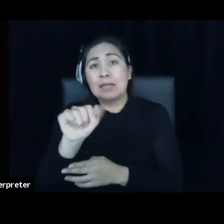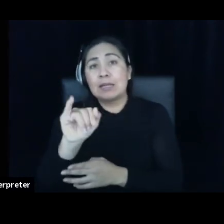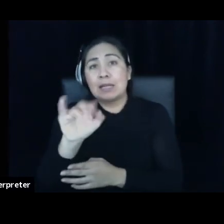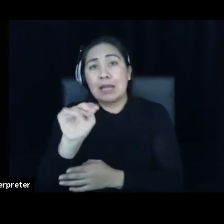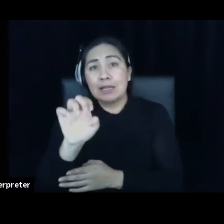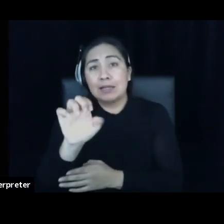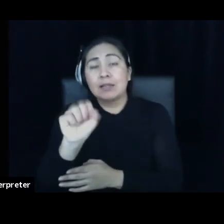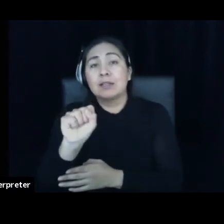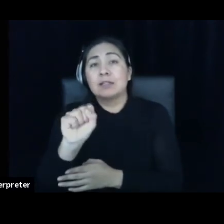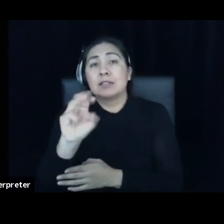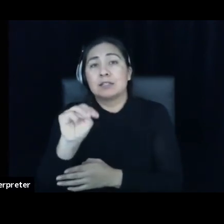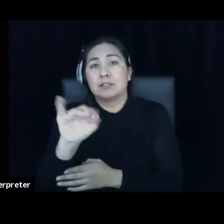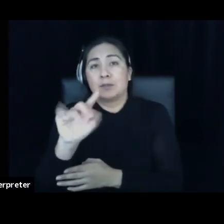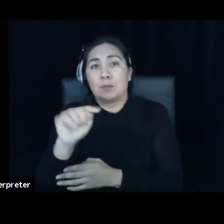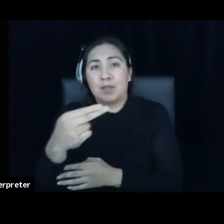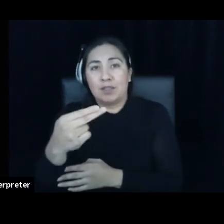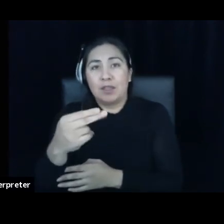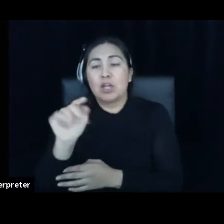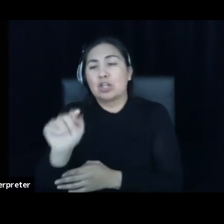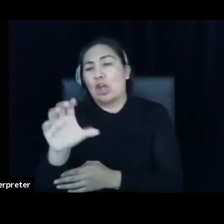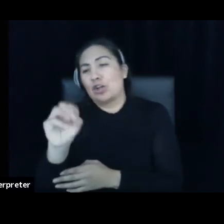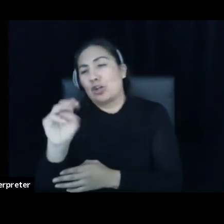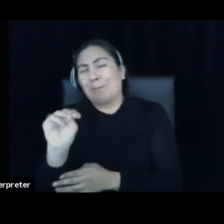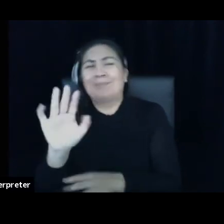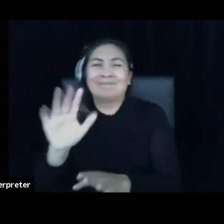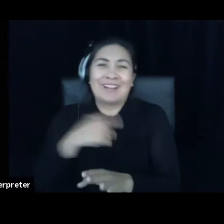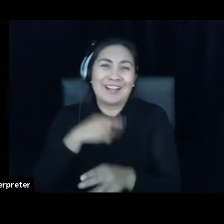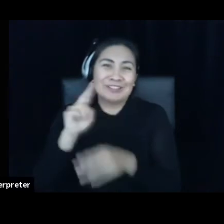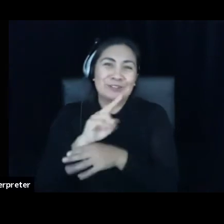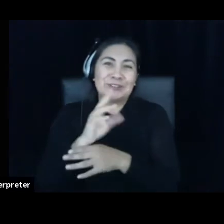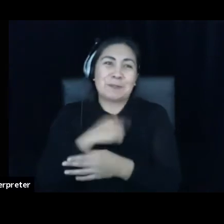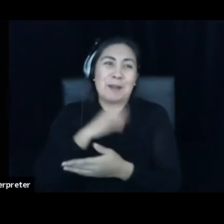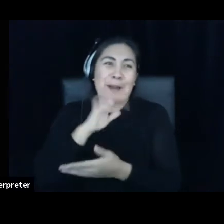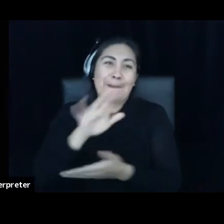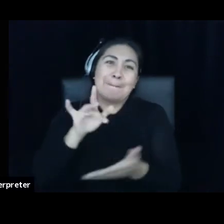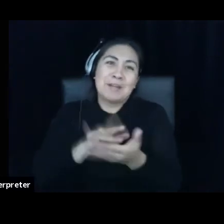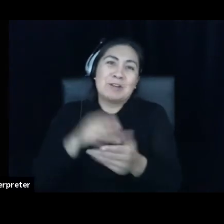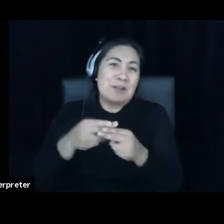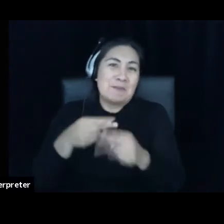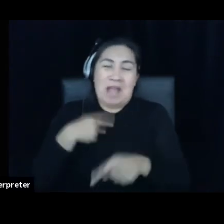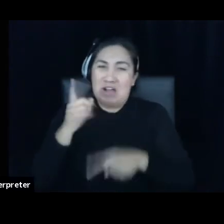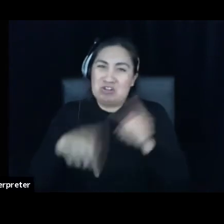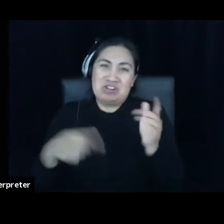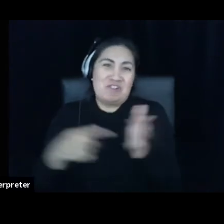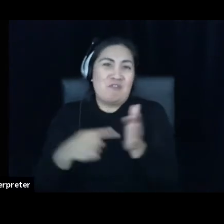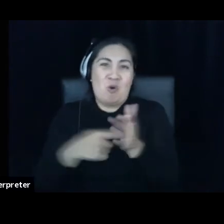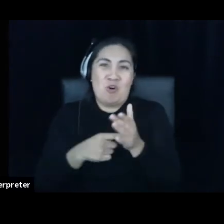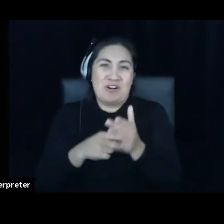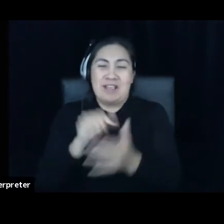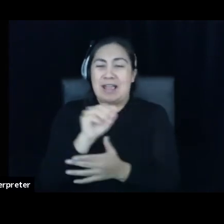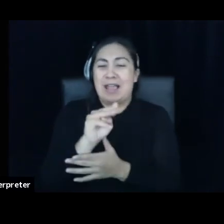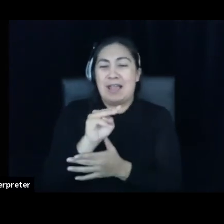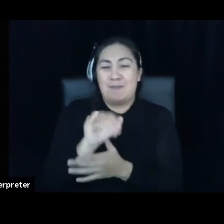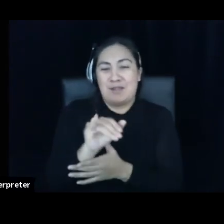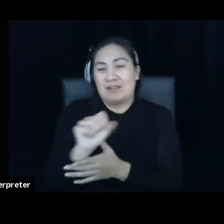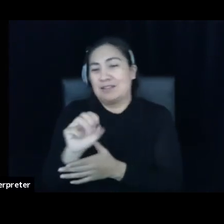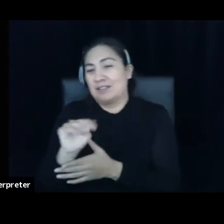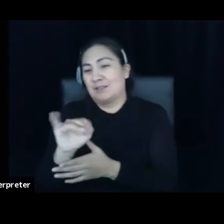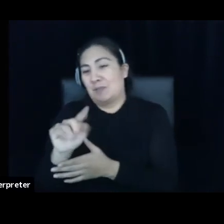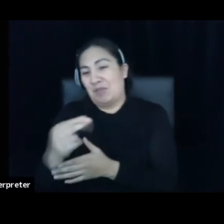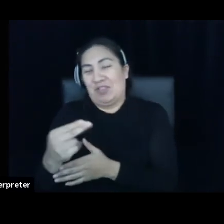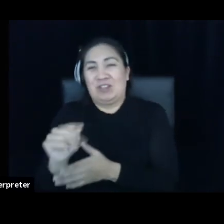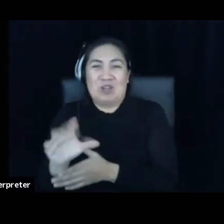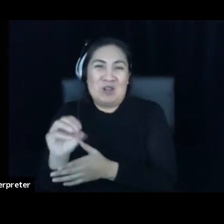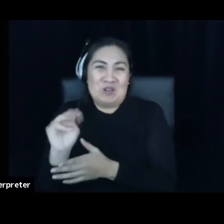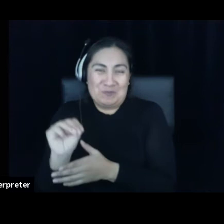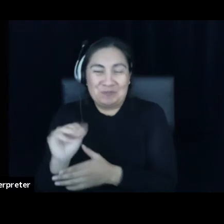amyelainesmith.com. I had to use my middle name because I couldn't afford amysmith.com. Alrighty. So I want